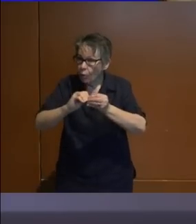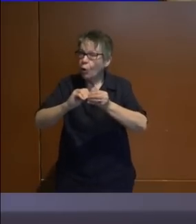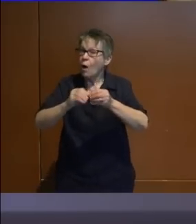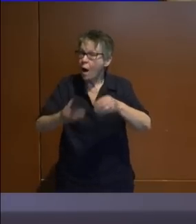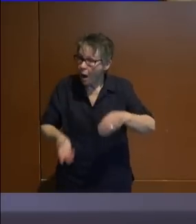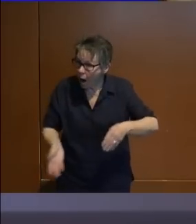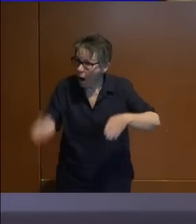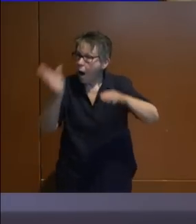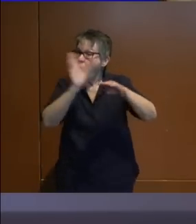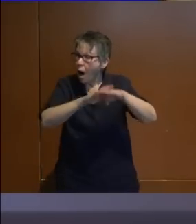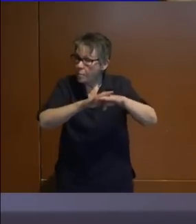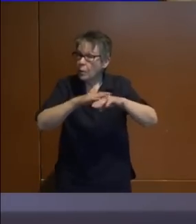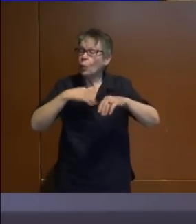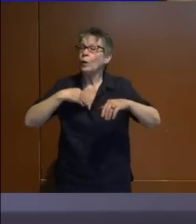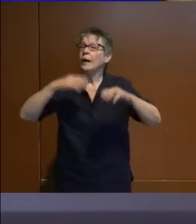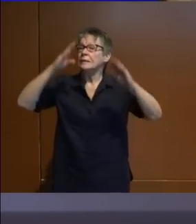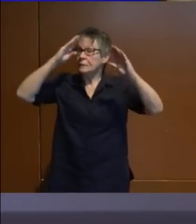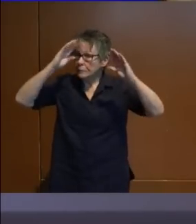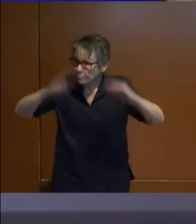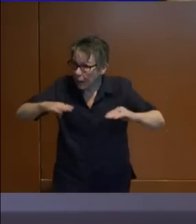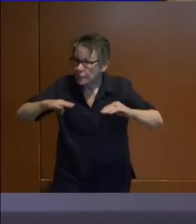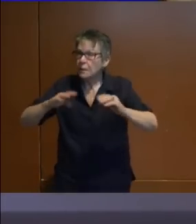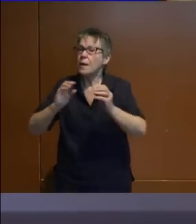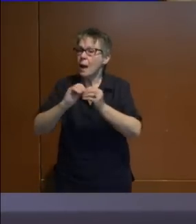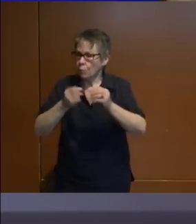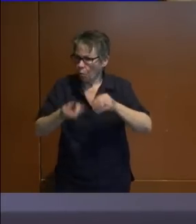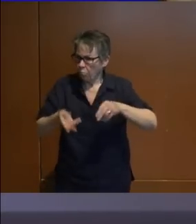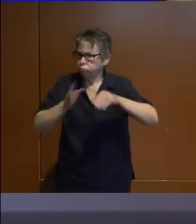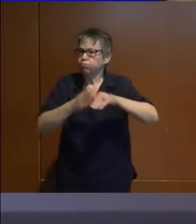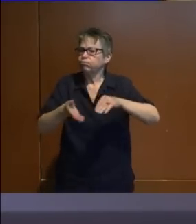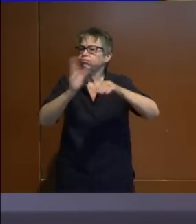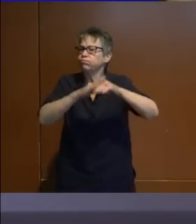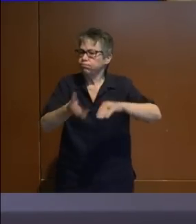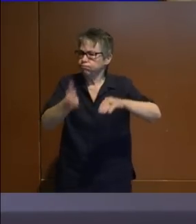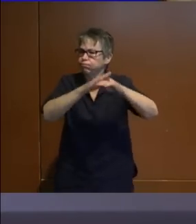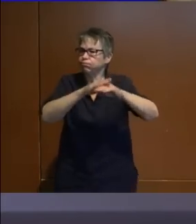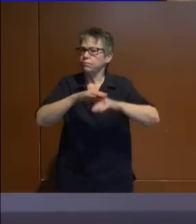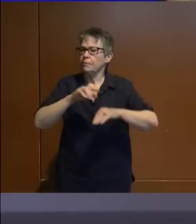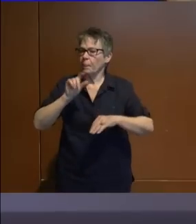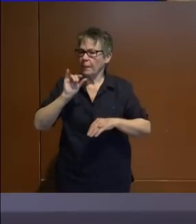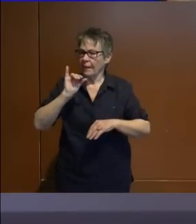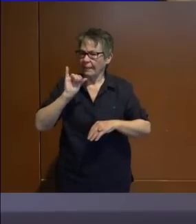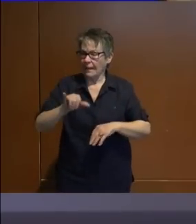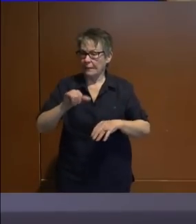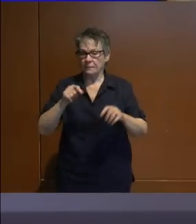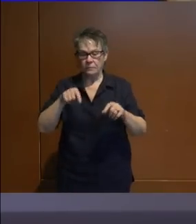up dramatically. This is the fight of our lives. Let there be no doubt about that.